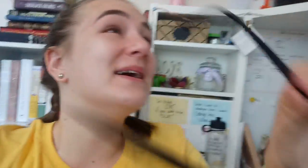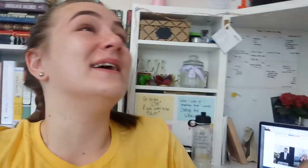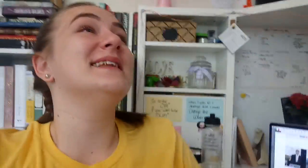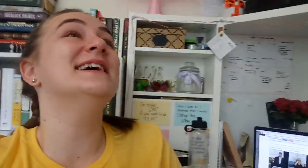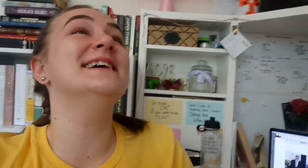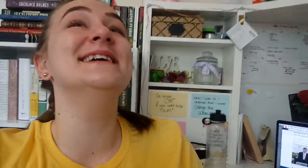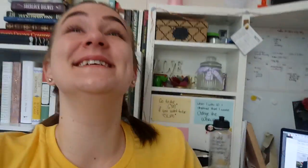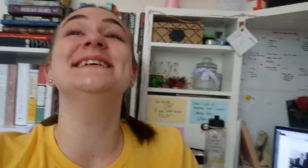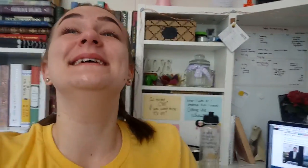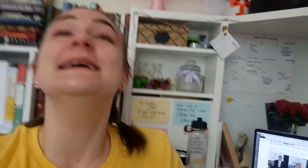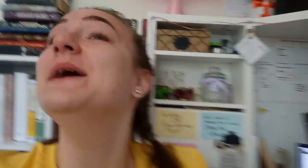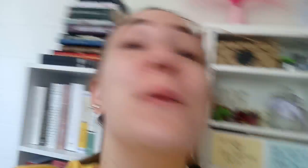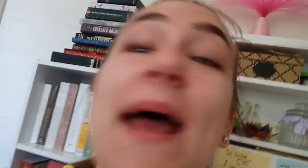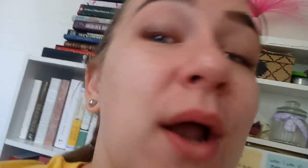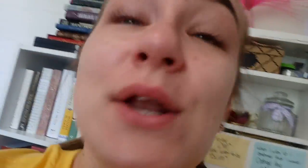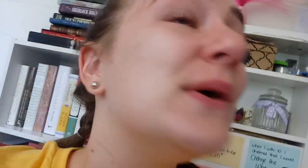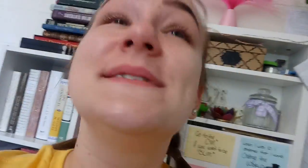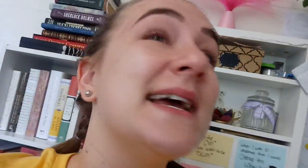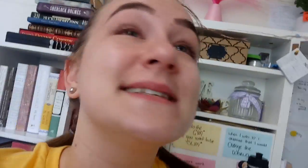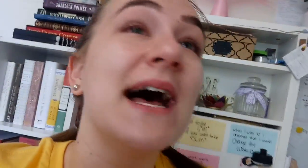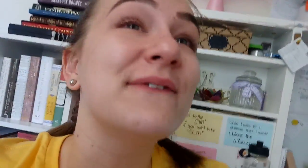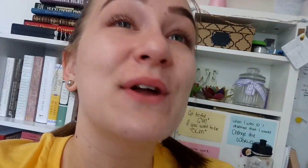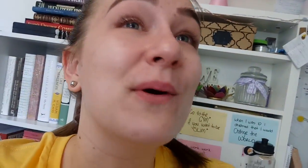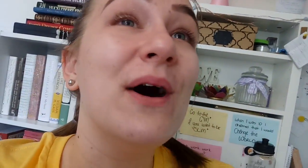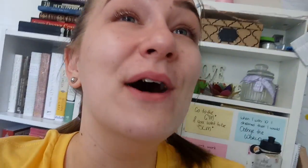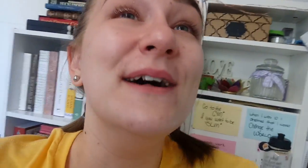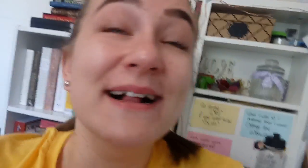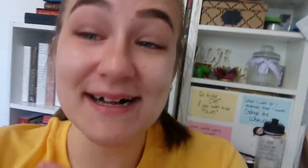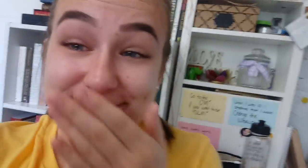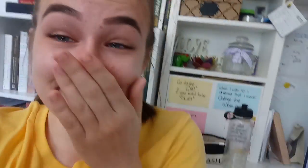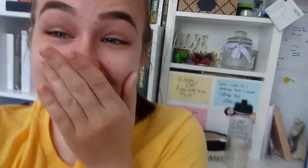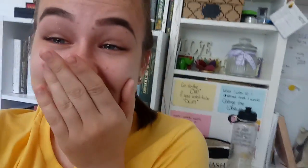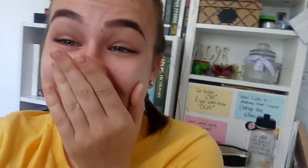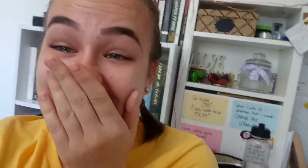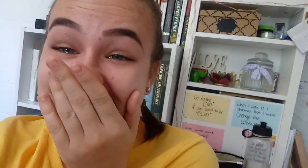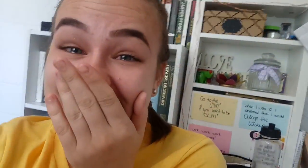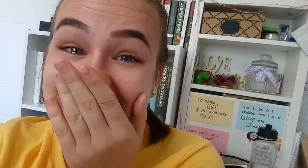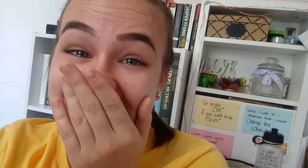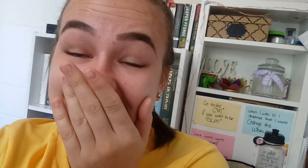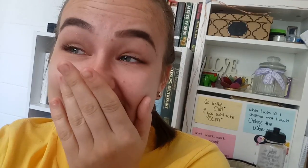Oh my god. We're not all dicks after all.